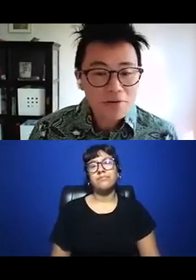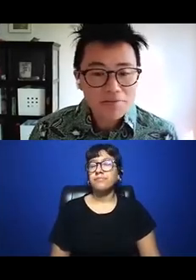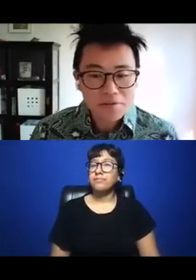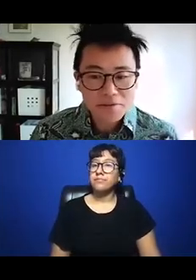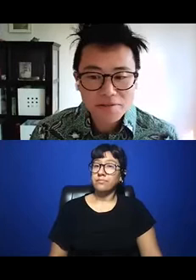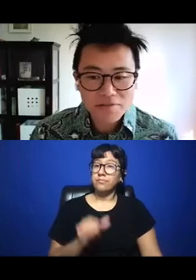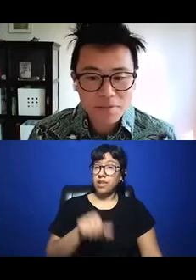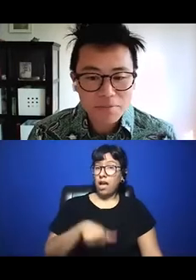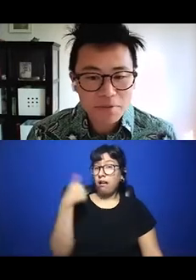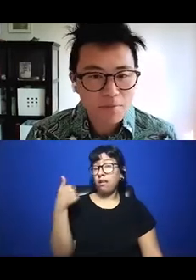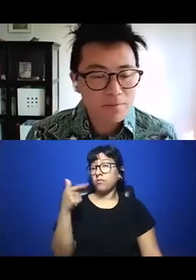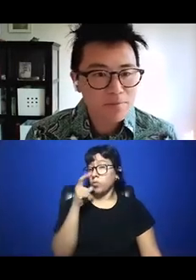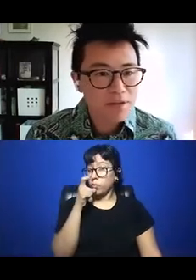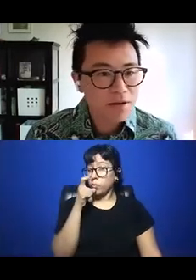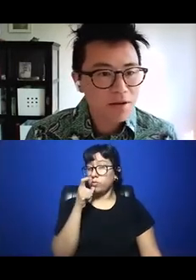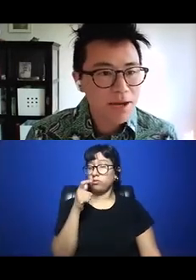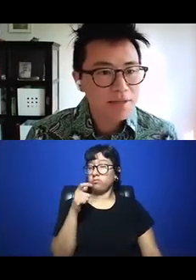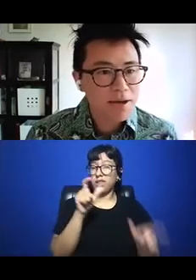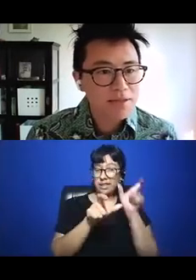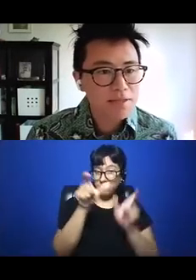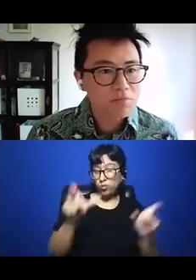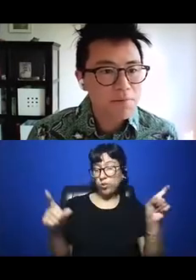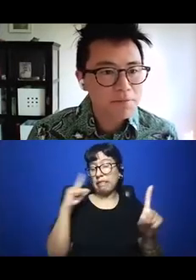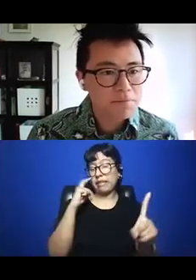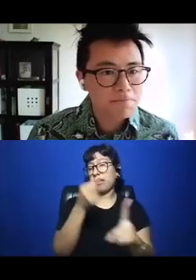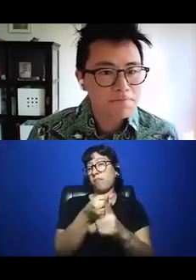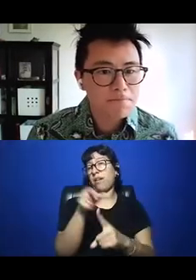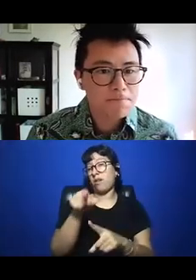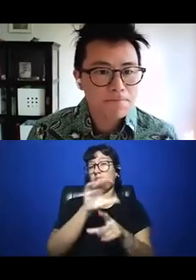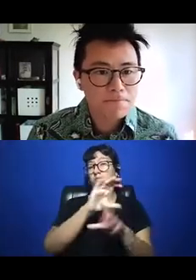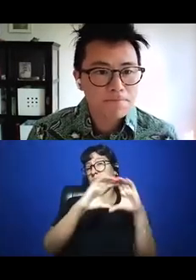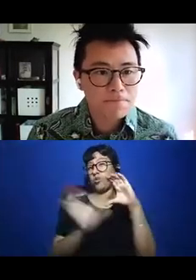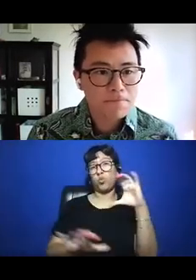Any other individuals people think are impacted by this Zoom bombing?